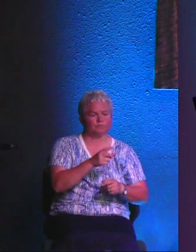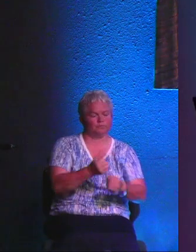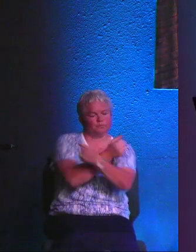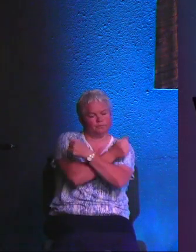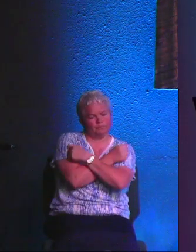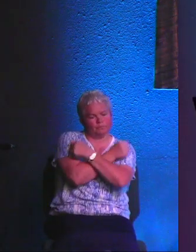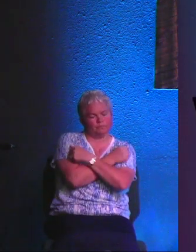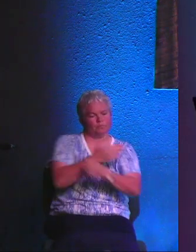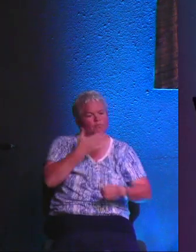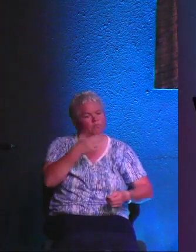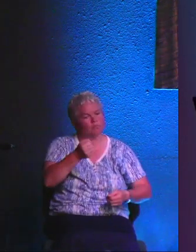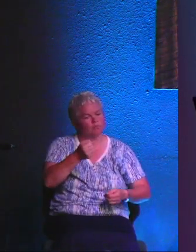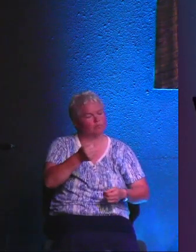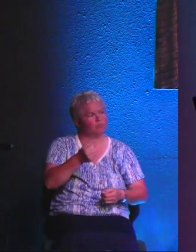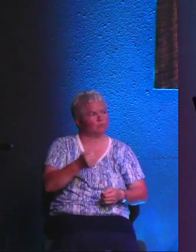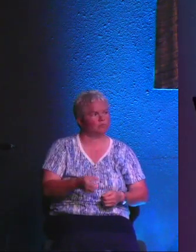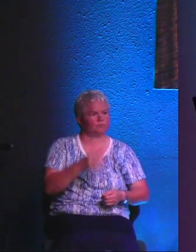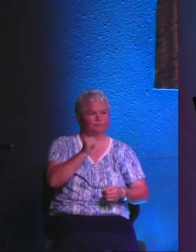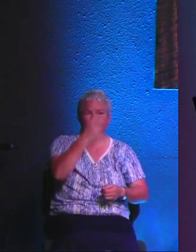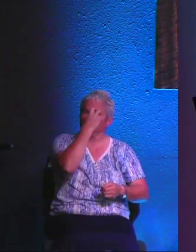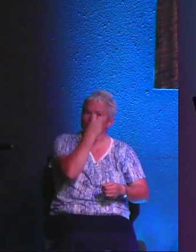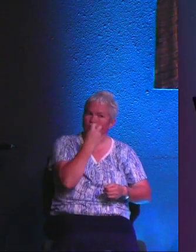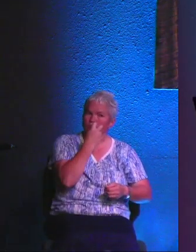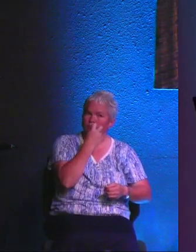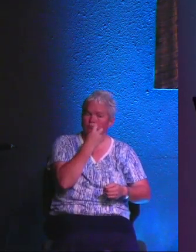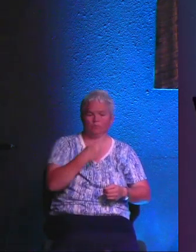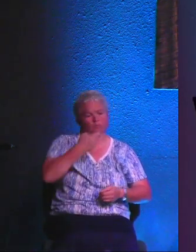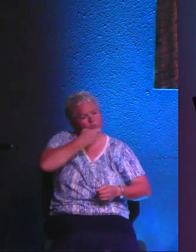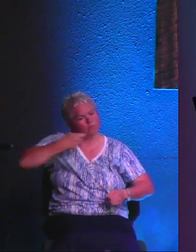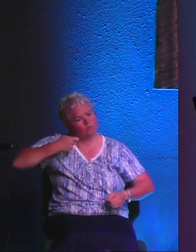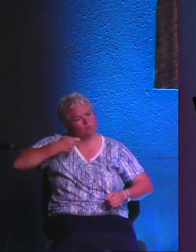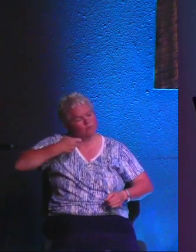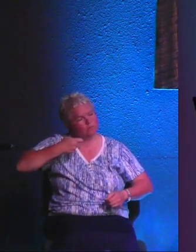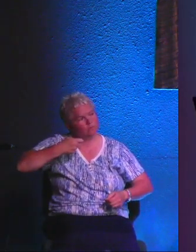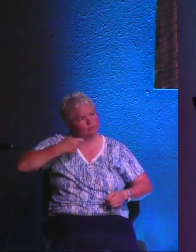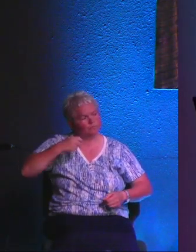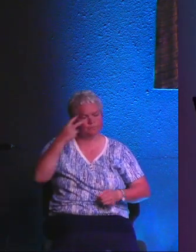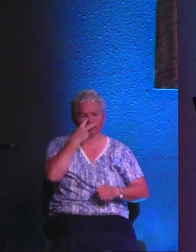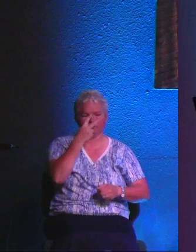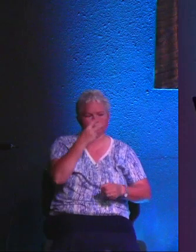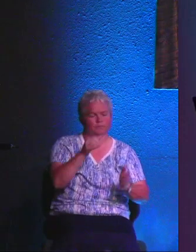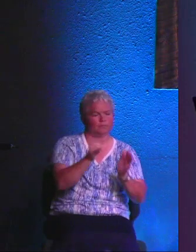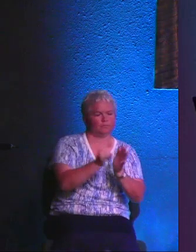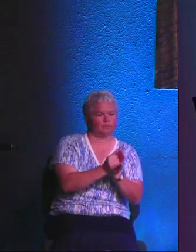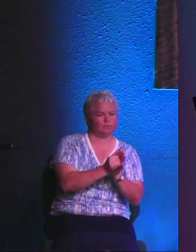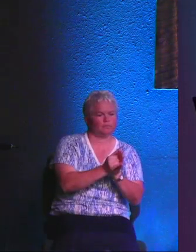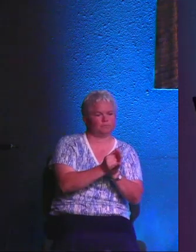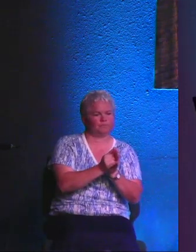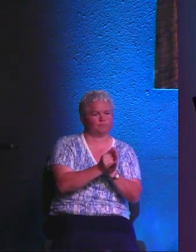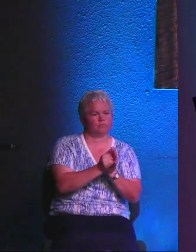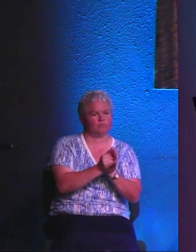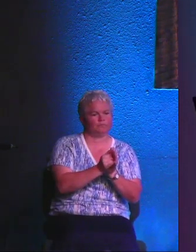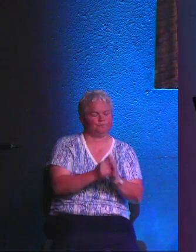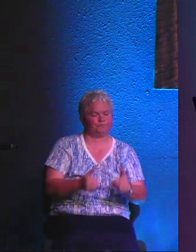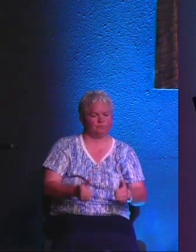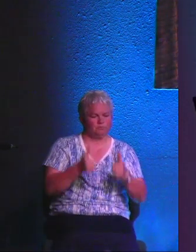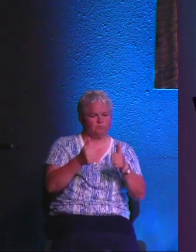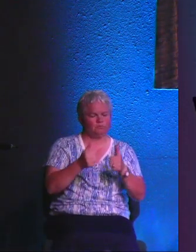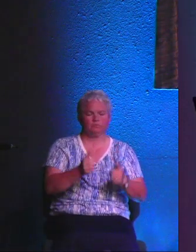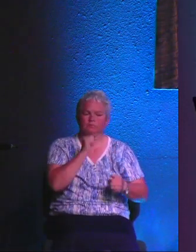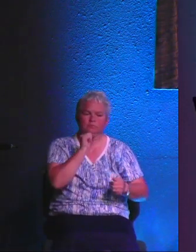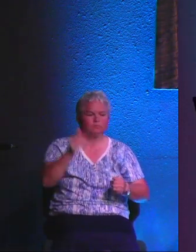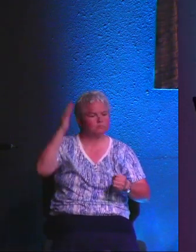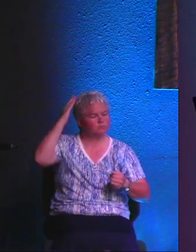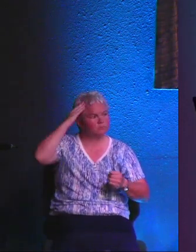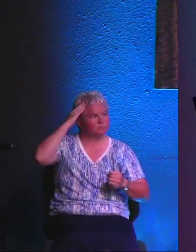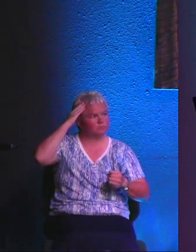always loved and cared for me, but I was too blinded by my addiction to see that. They were scared for my life, not